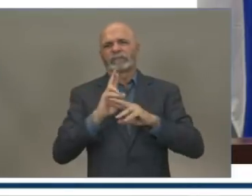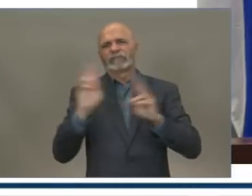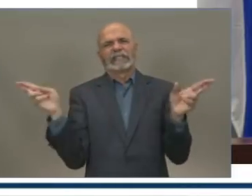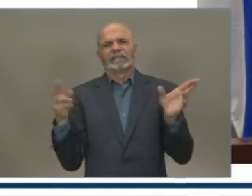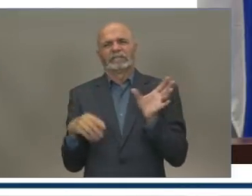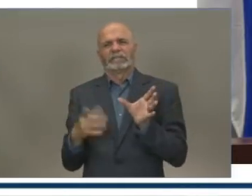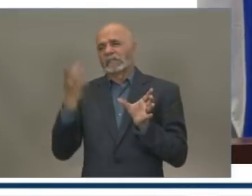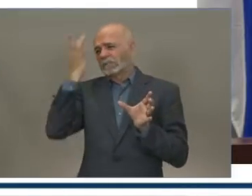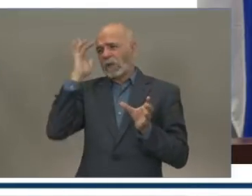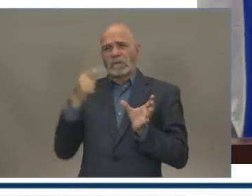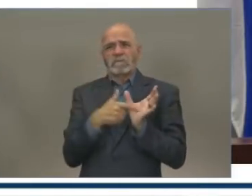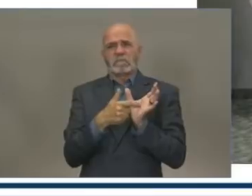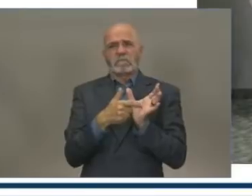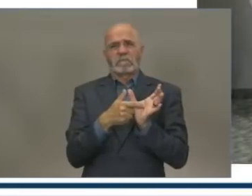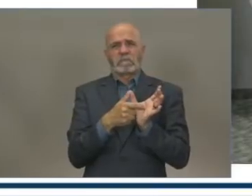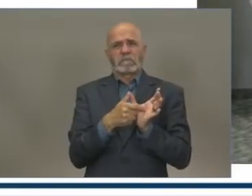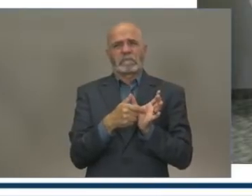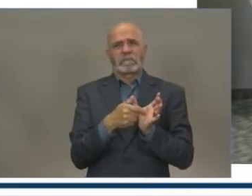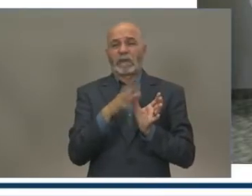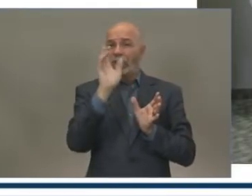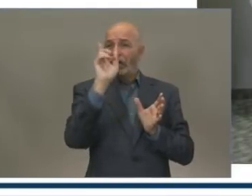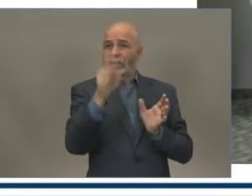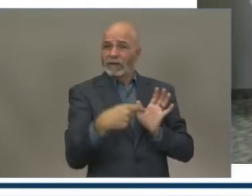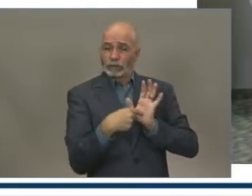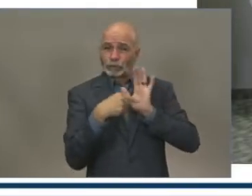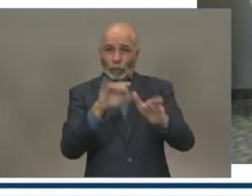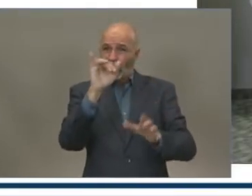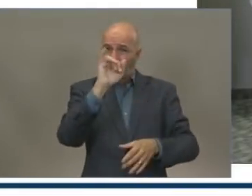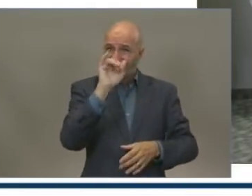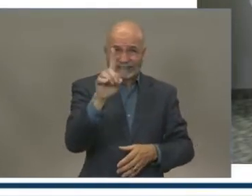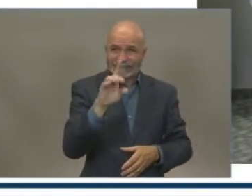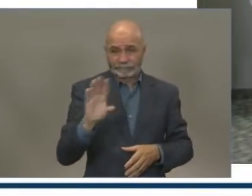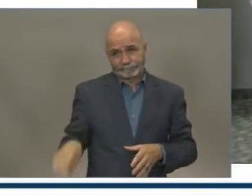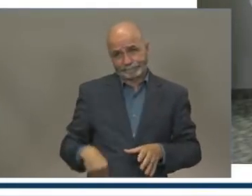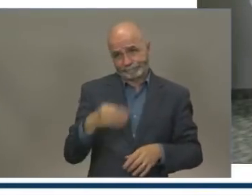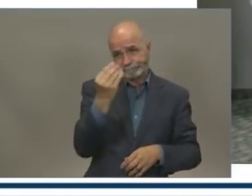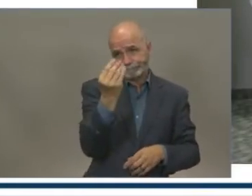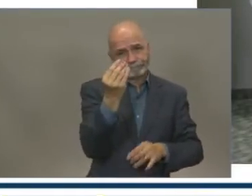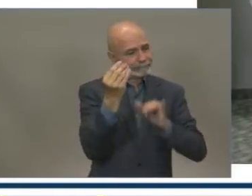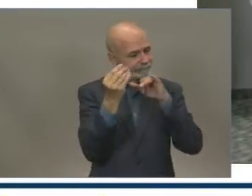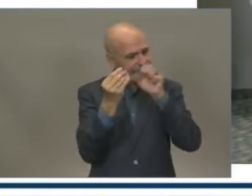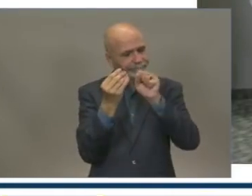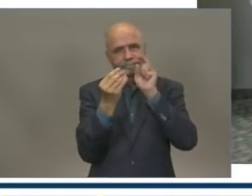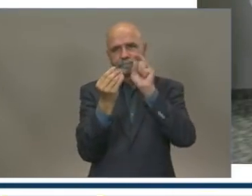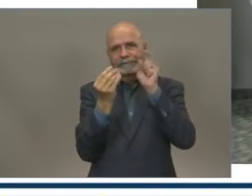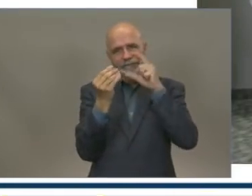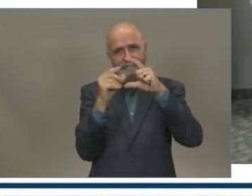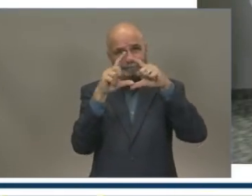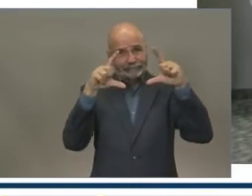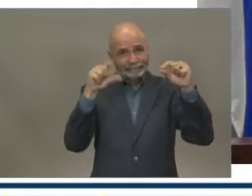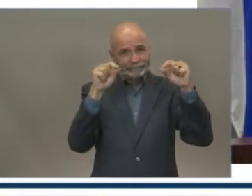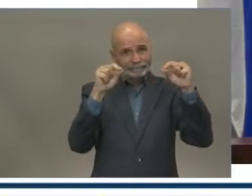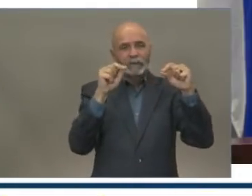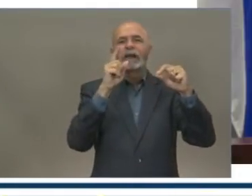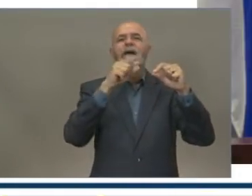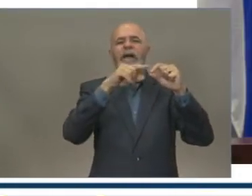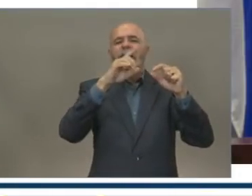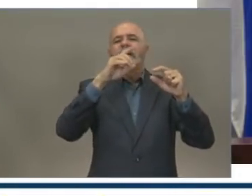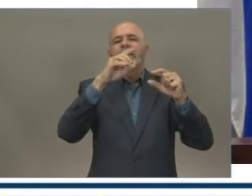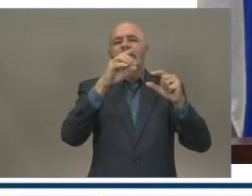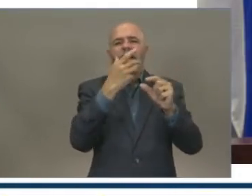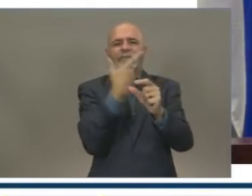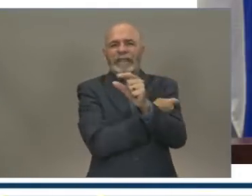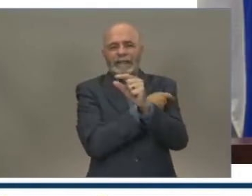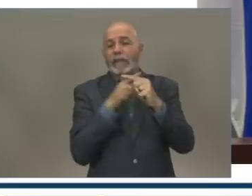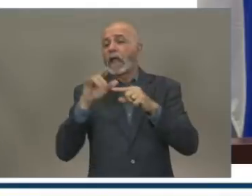business. You're going to have to show ID if you come with the QR Yes, code? it's that plus plus photo ID, because we have to confirm. But